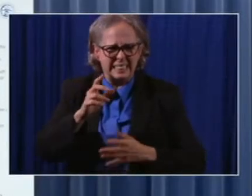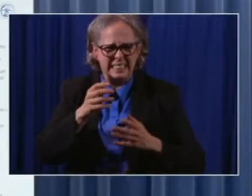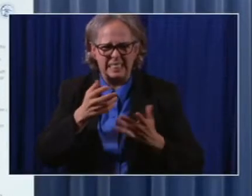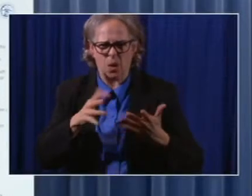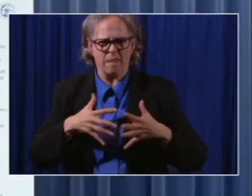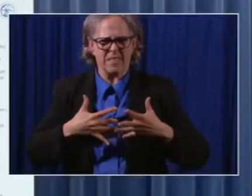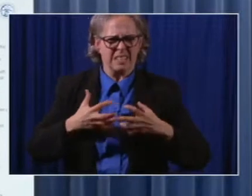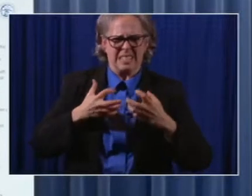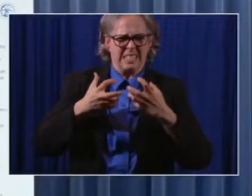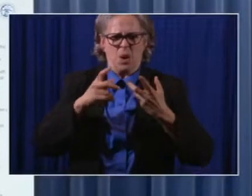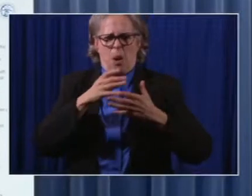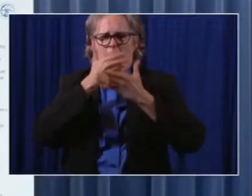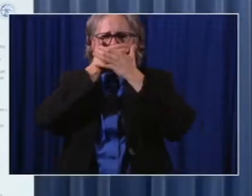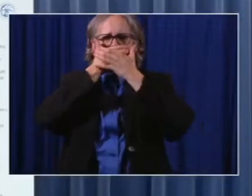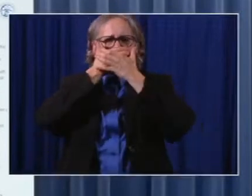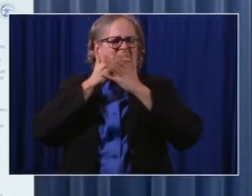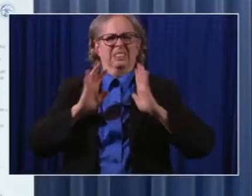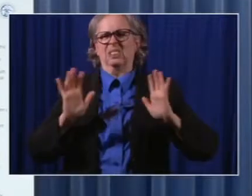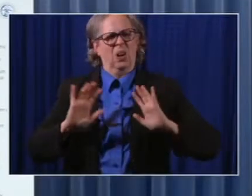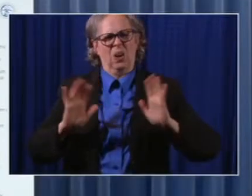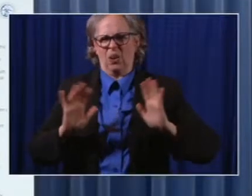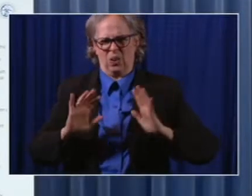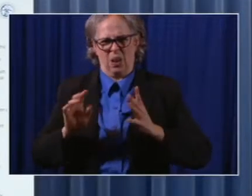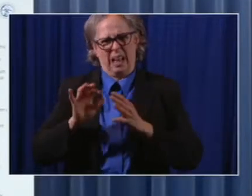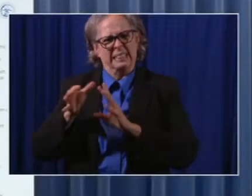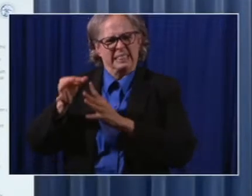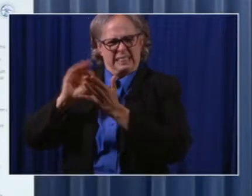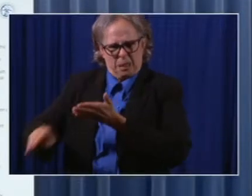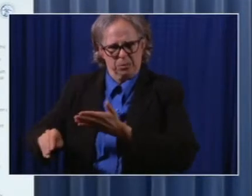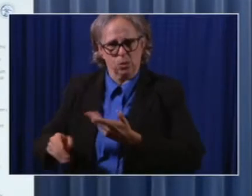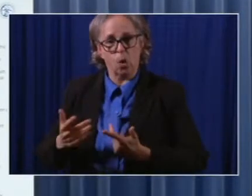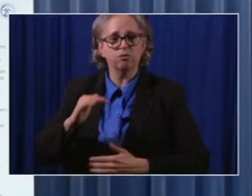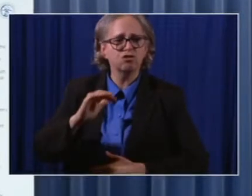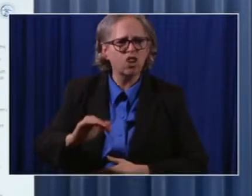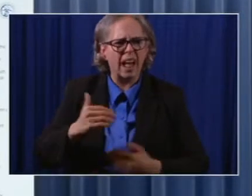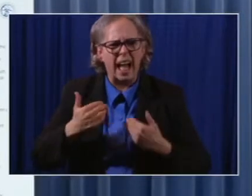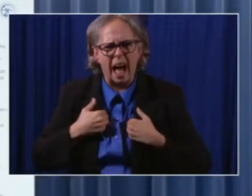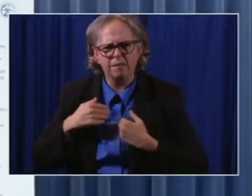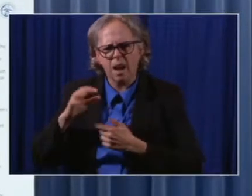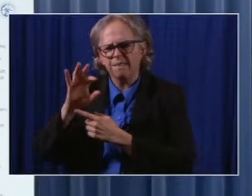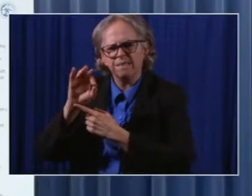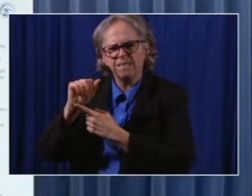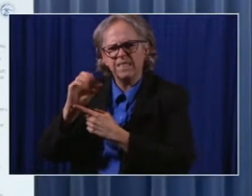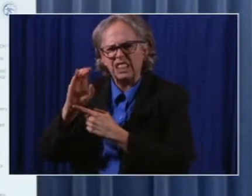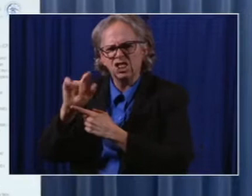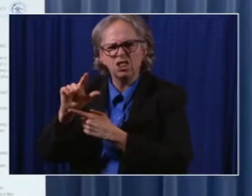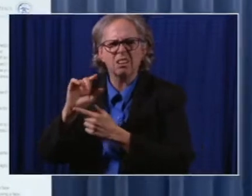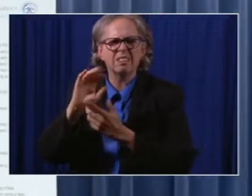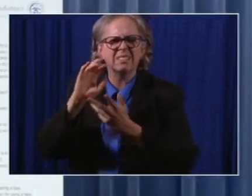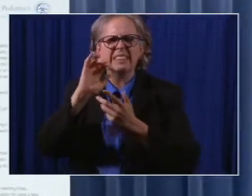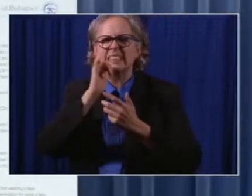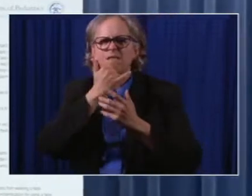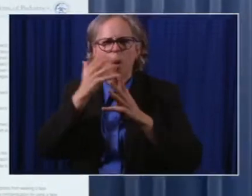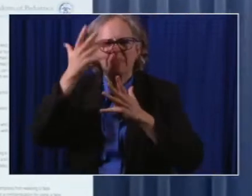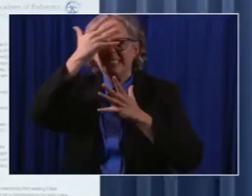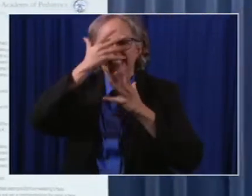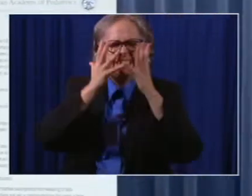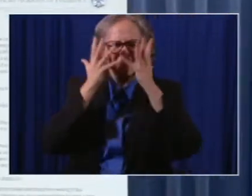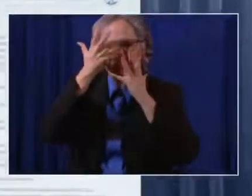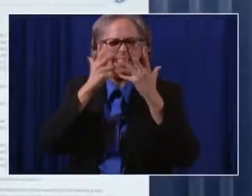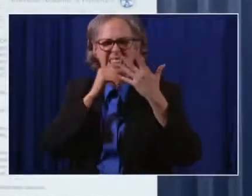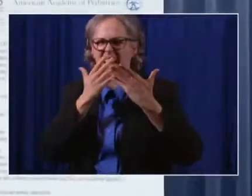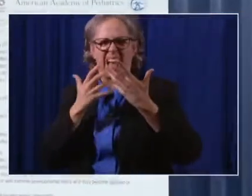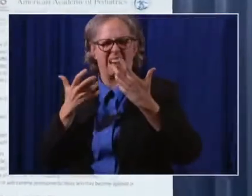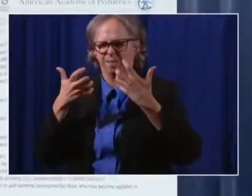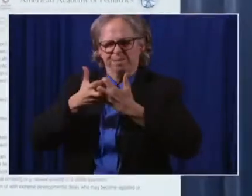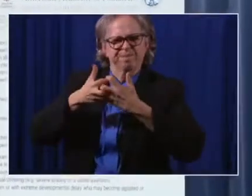And 5, a child with a facial deformity that causes airway obstruction. So that is